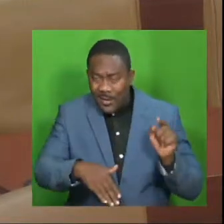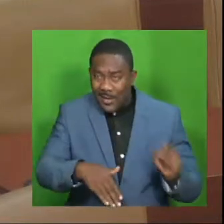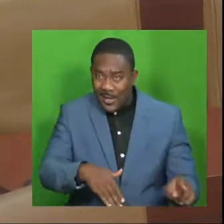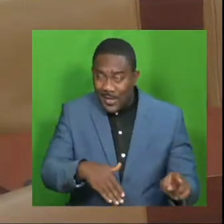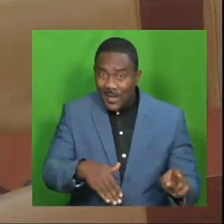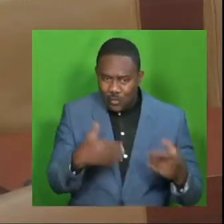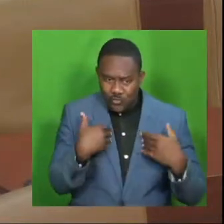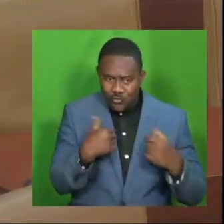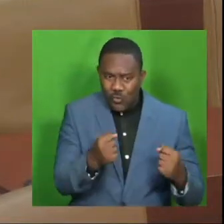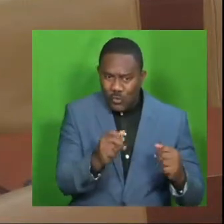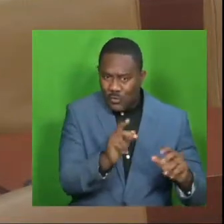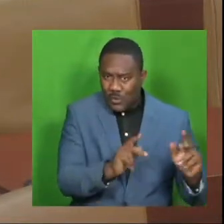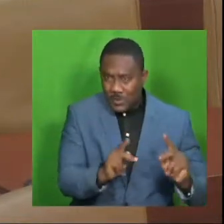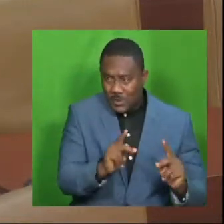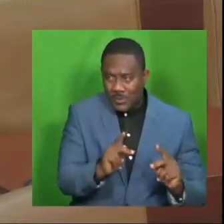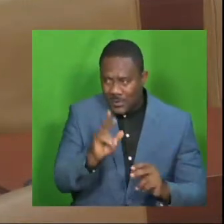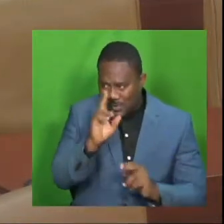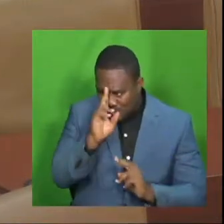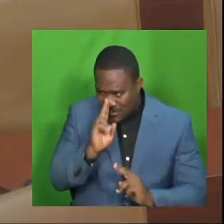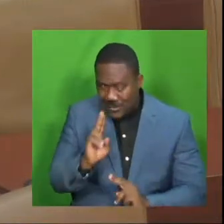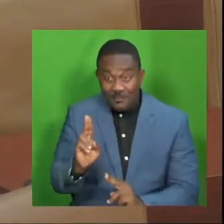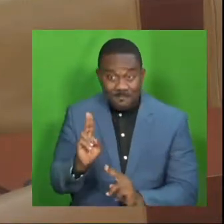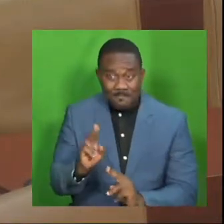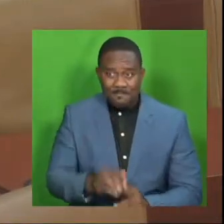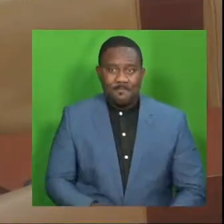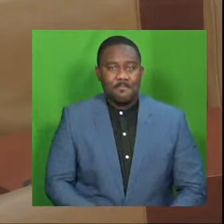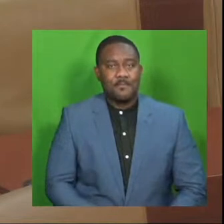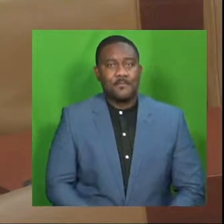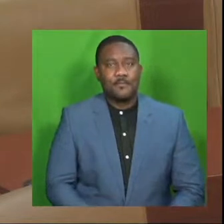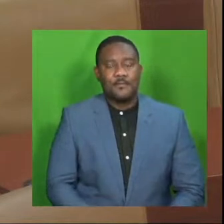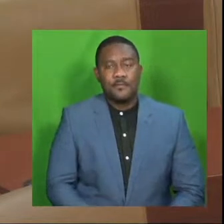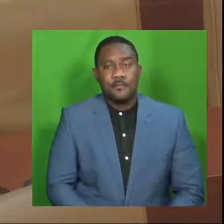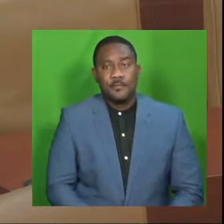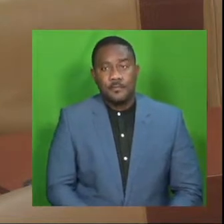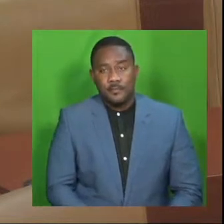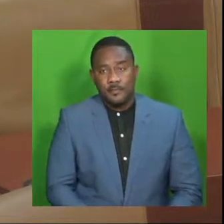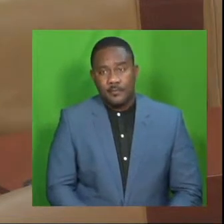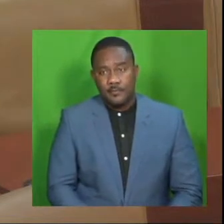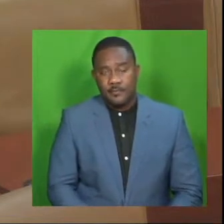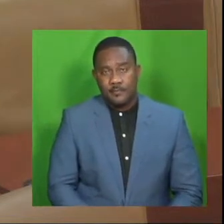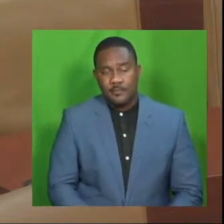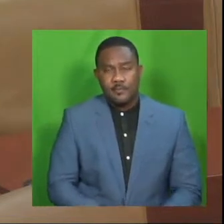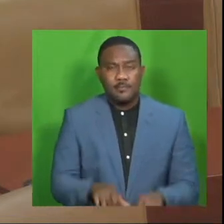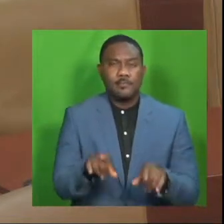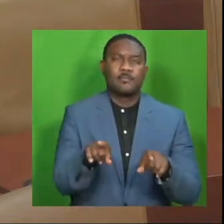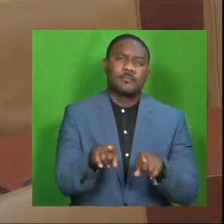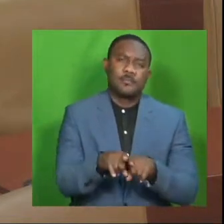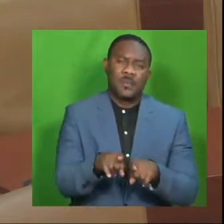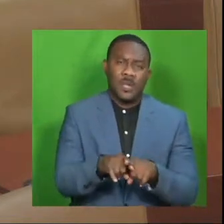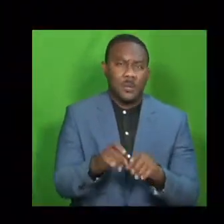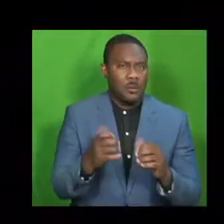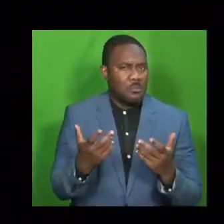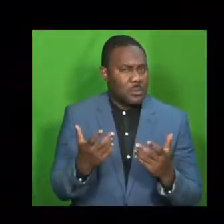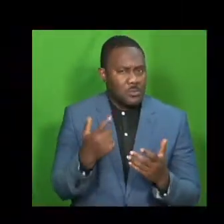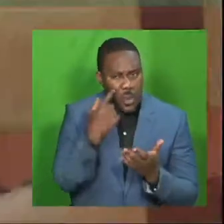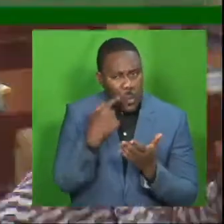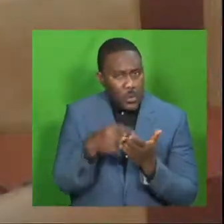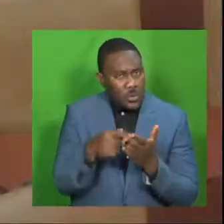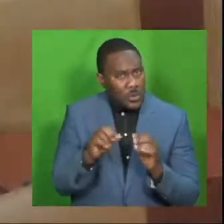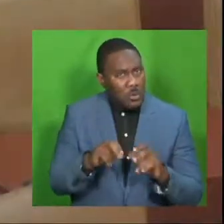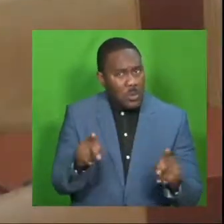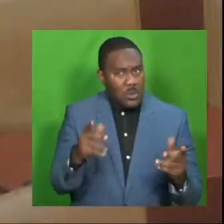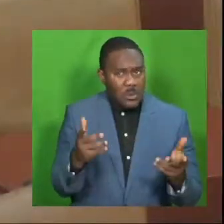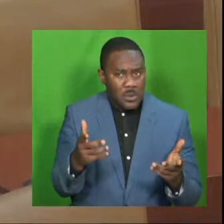be accorded to them. Mr. Speaker, so it's very important. Let's also look at the opportunity that we can create for them after they've had the